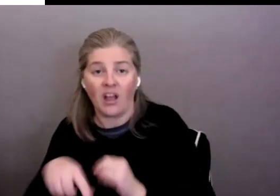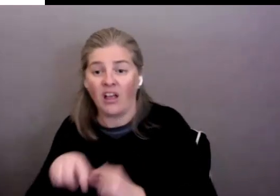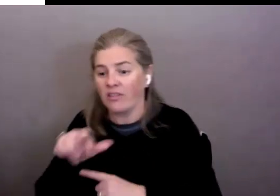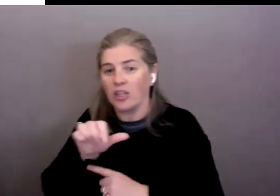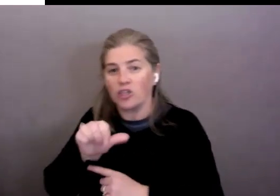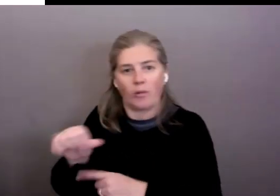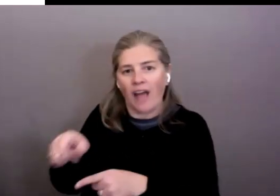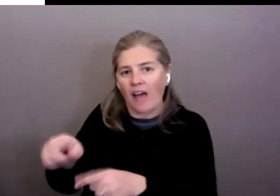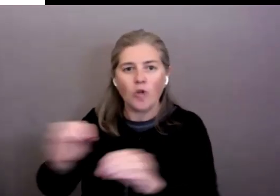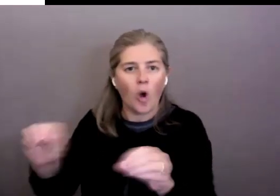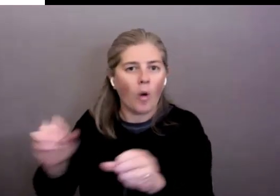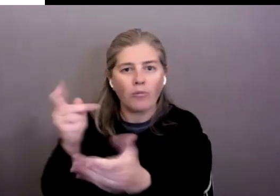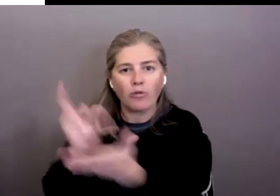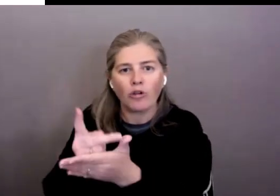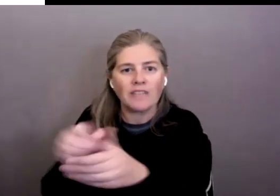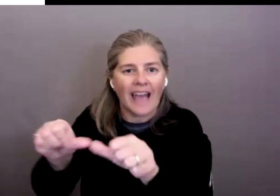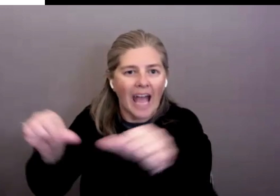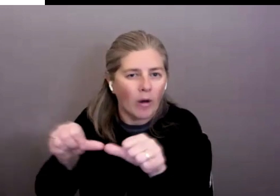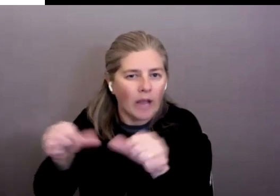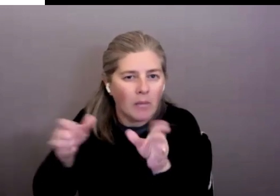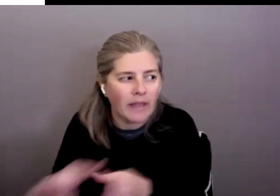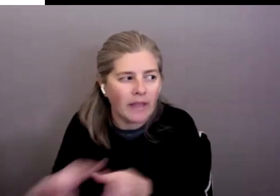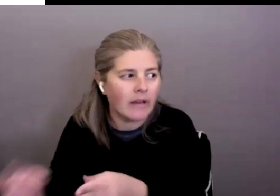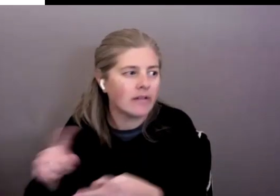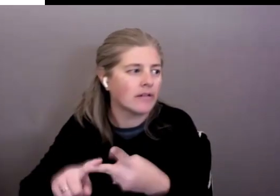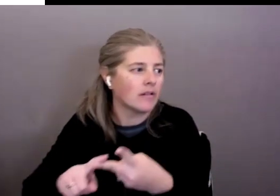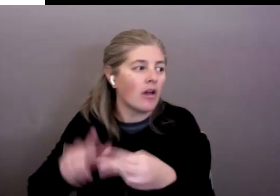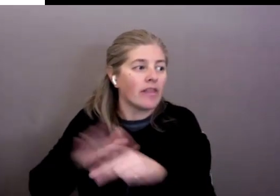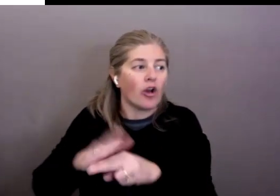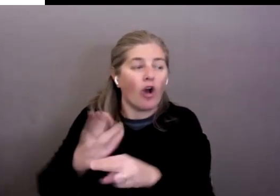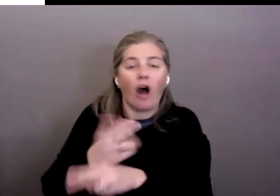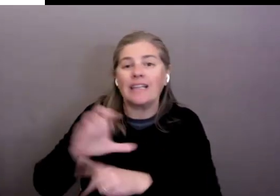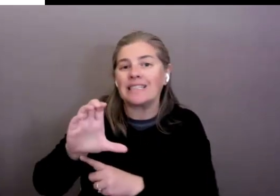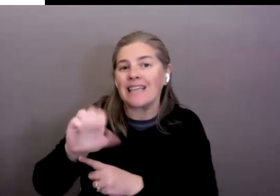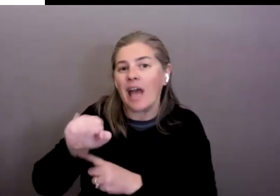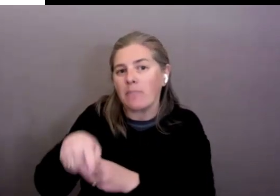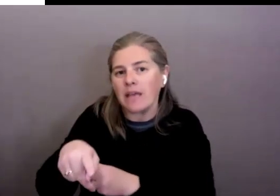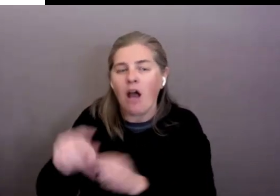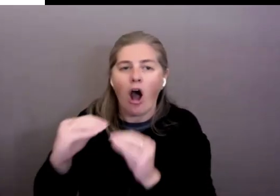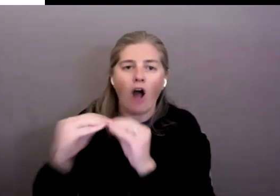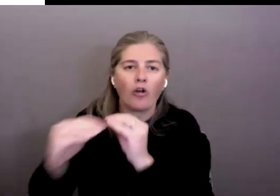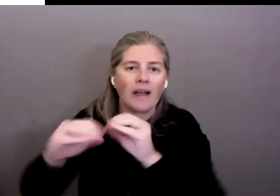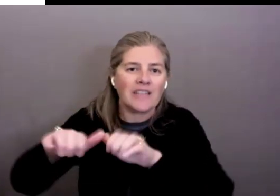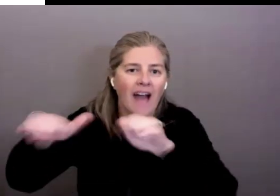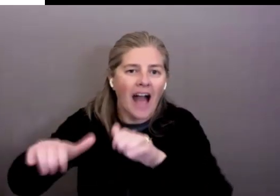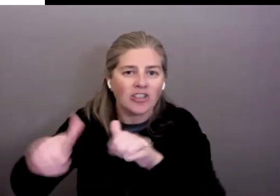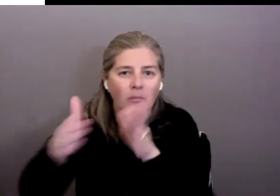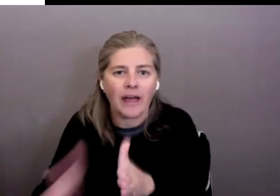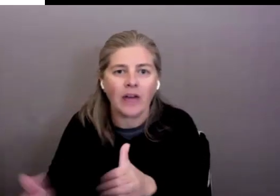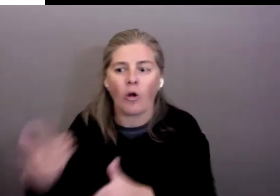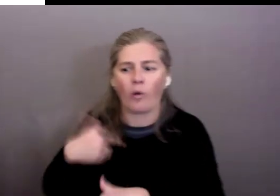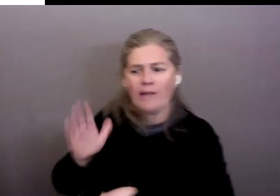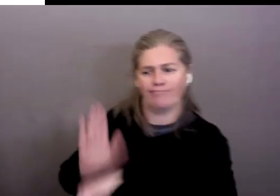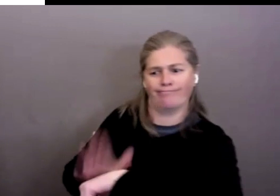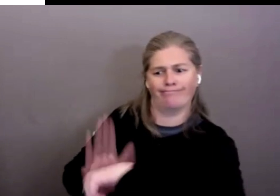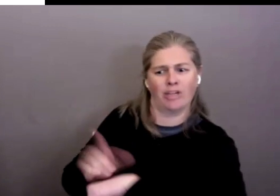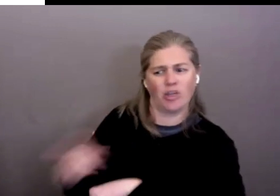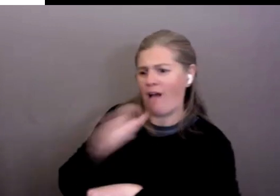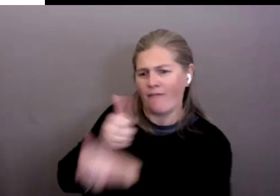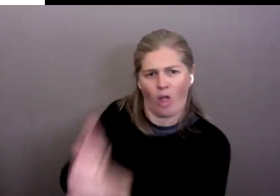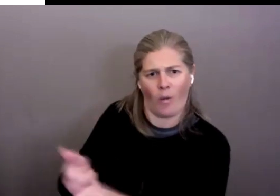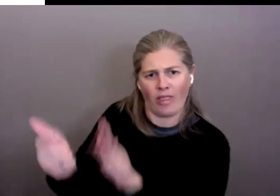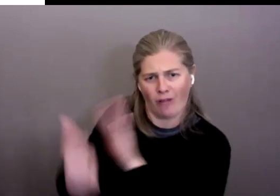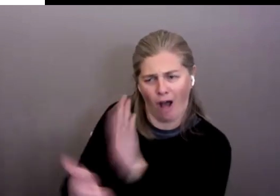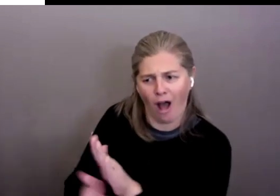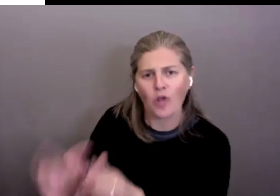approved area plan. The AAA is on a corrective action plan or has received notice of being out of compliance with this area plan and is in the process